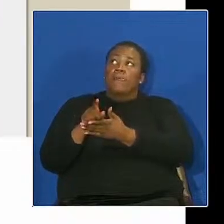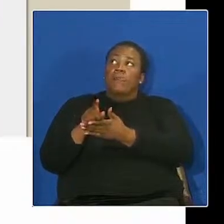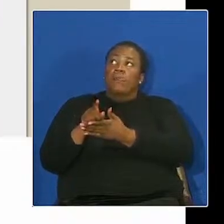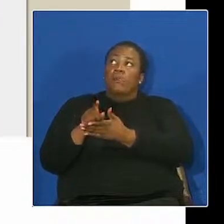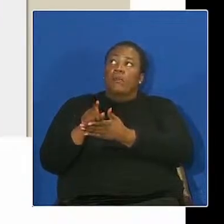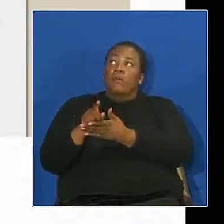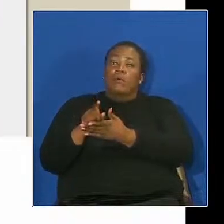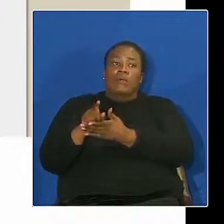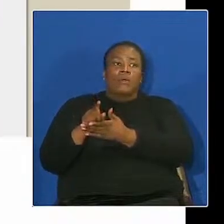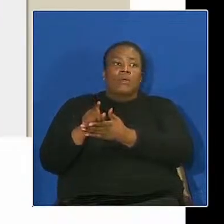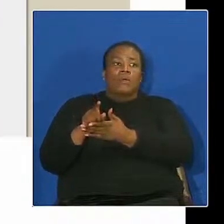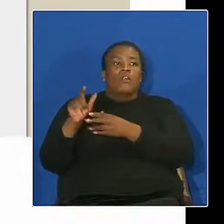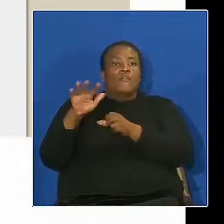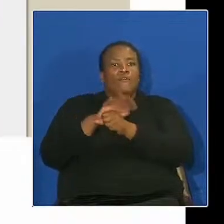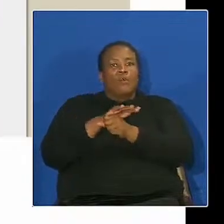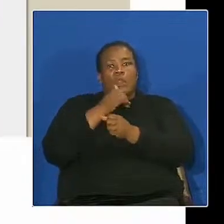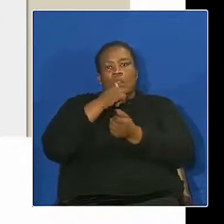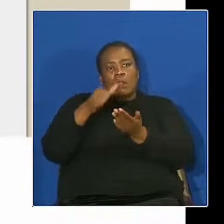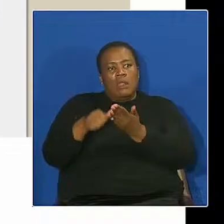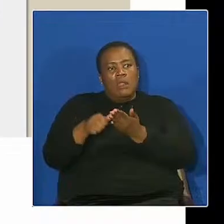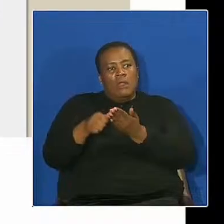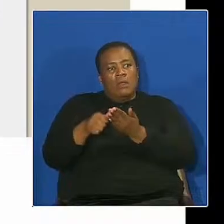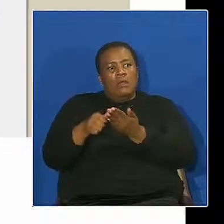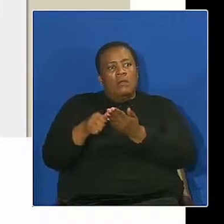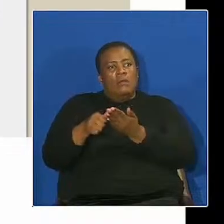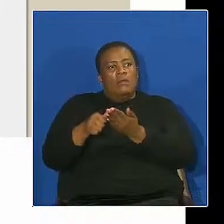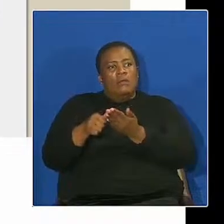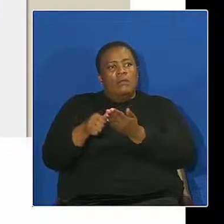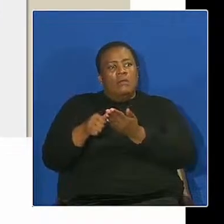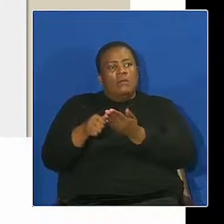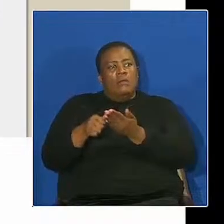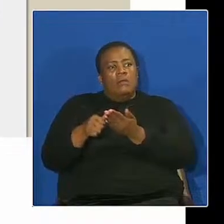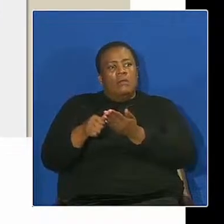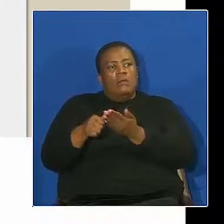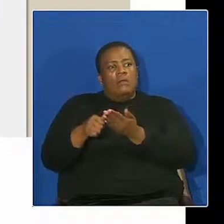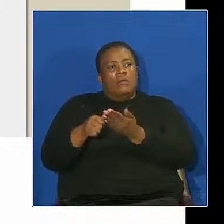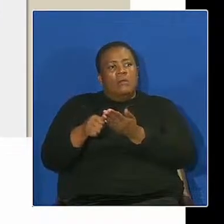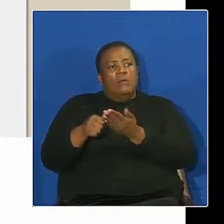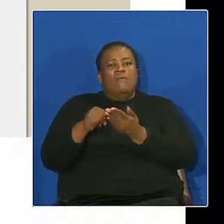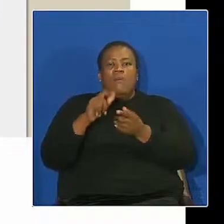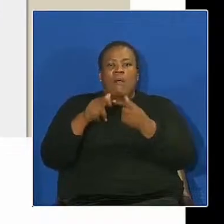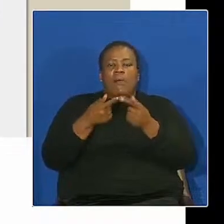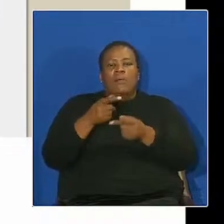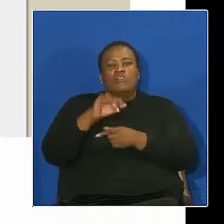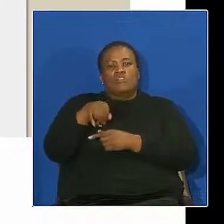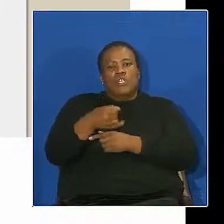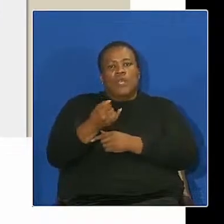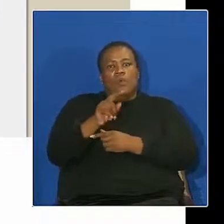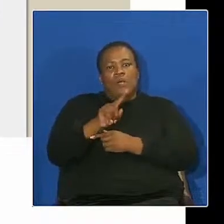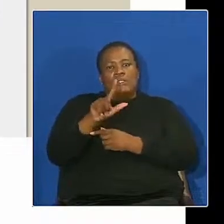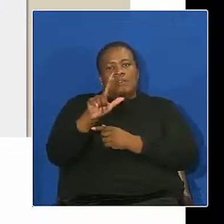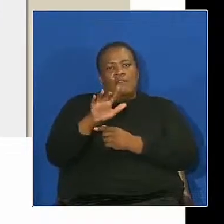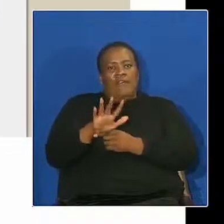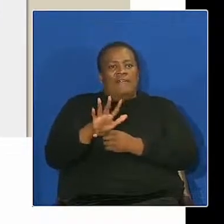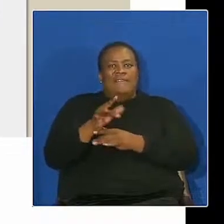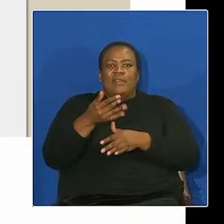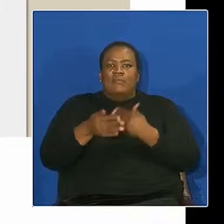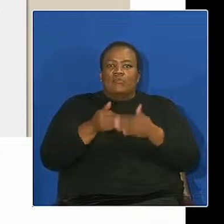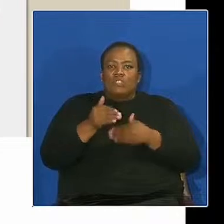lecture on Mr. Matlala around this J175 and